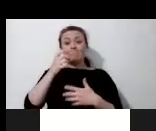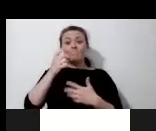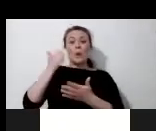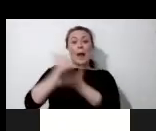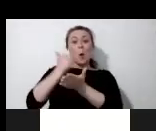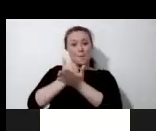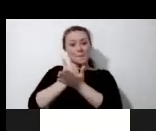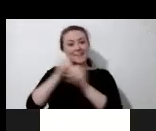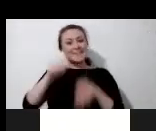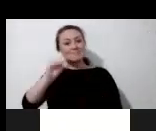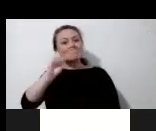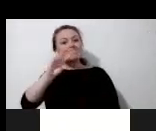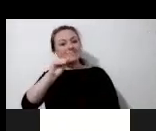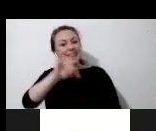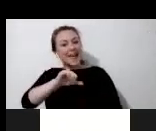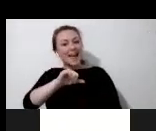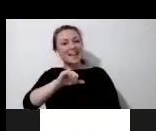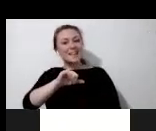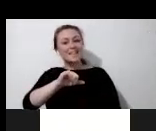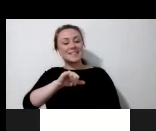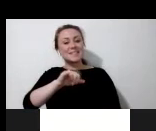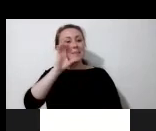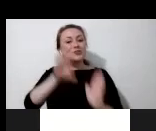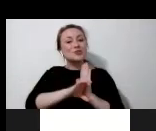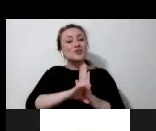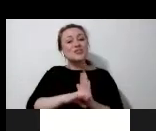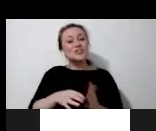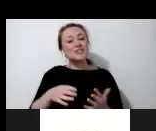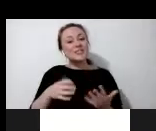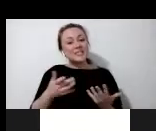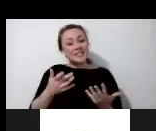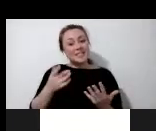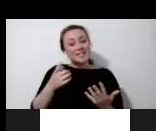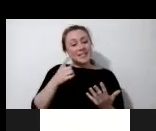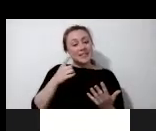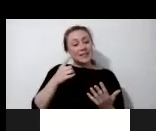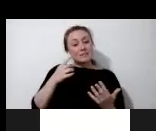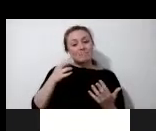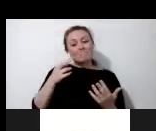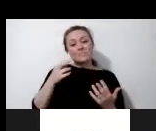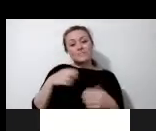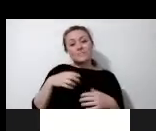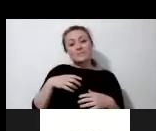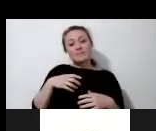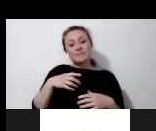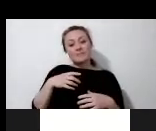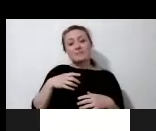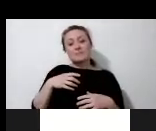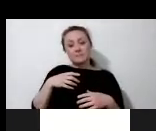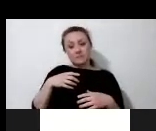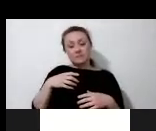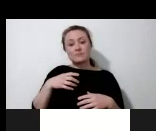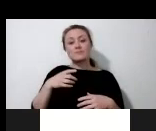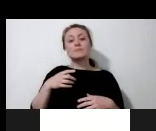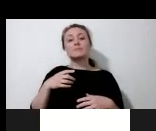And I hope that we'll be able to perhaps write this up and as a case report for perhaps one of the West